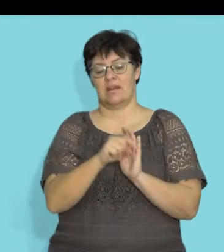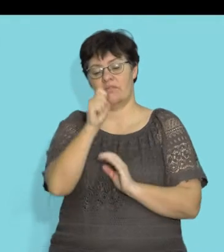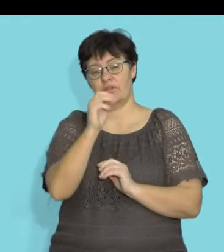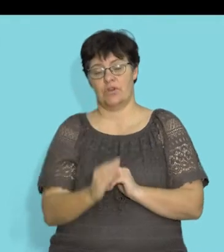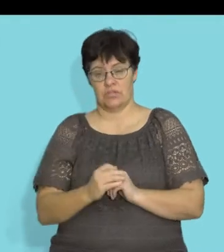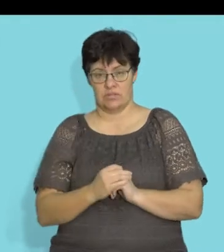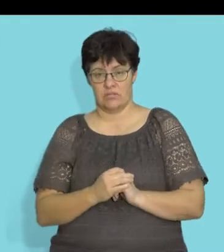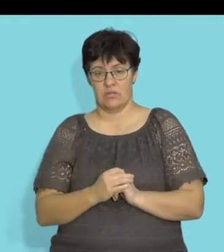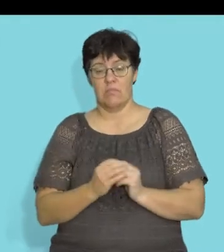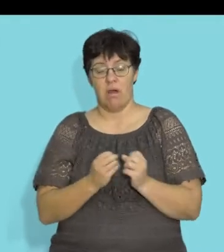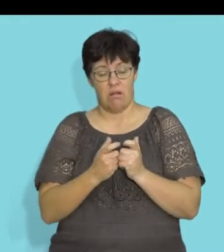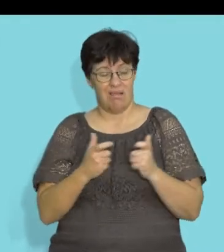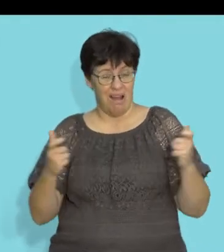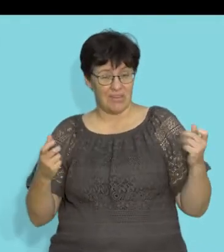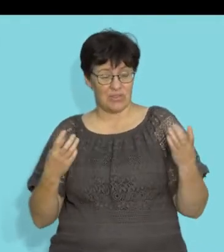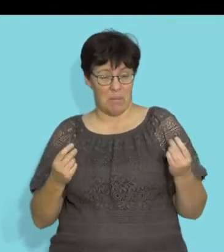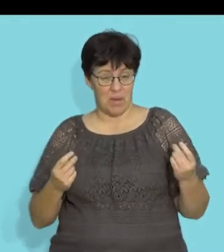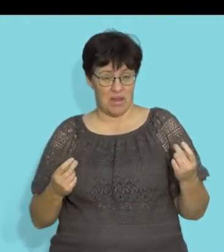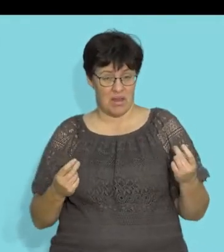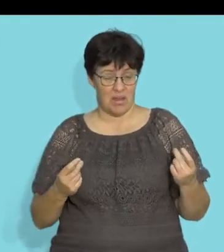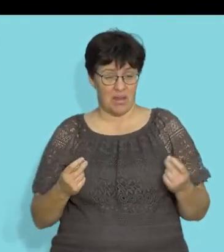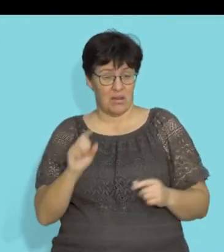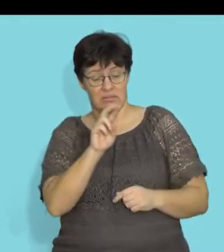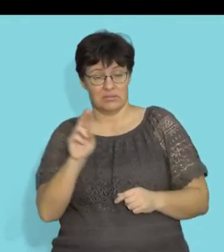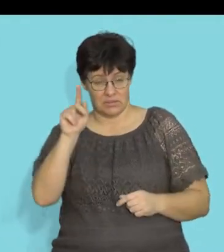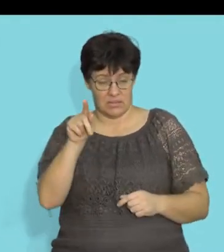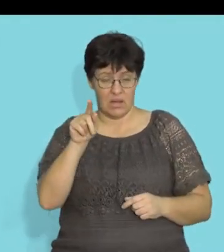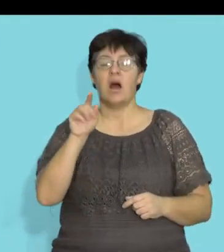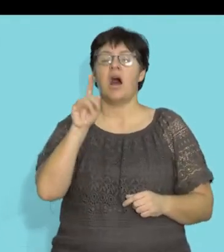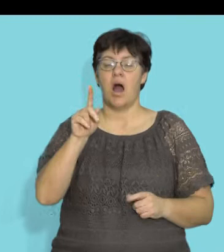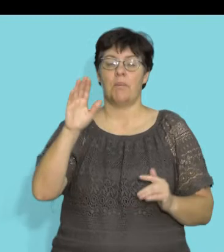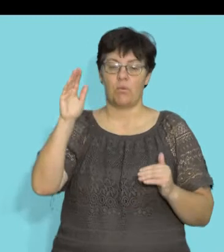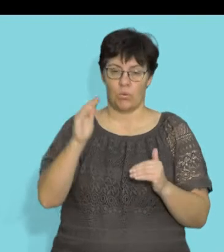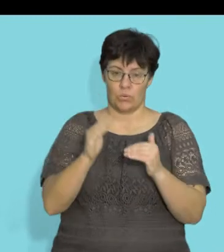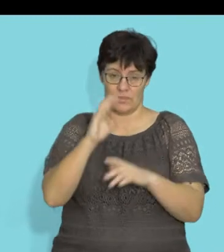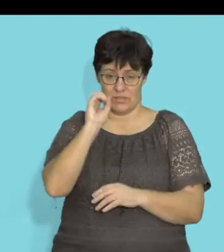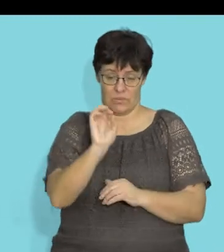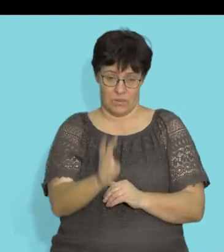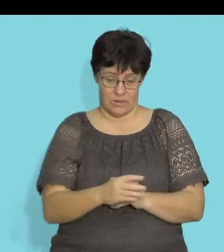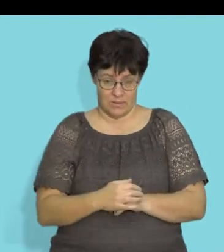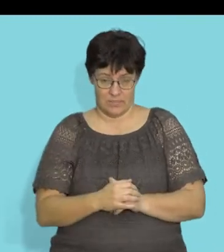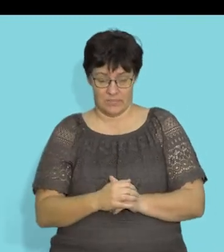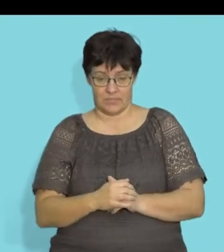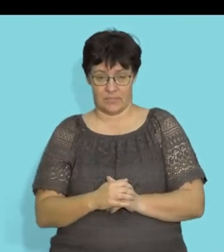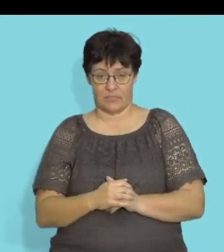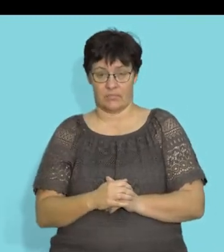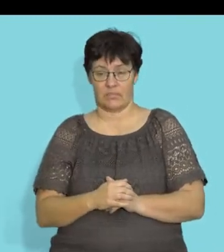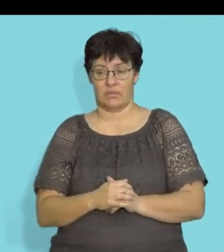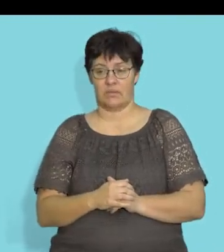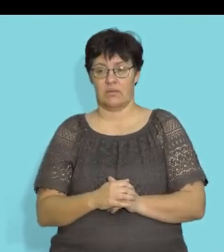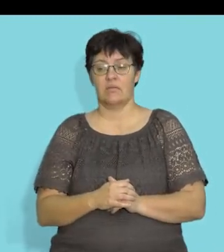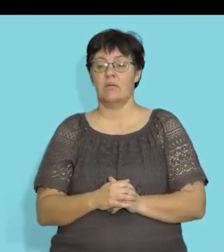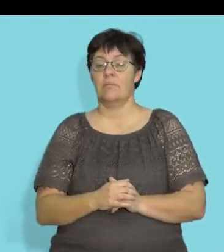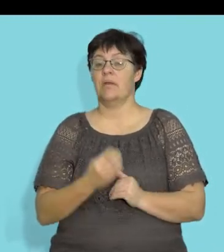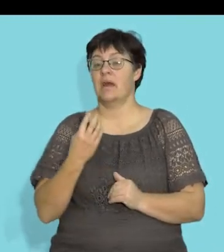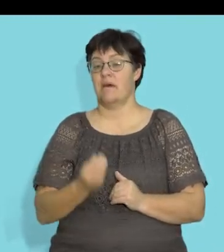I'm raising that to an incredibly large number, it's going to get closer and closer to 0. So that means that when I